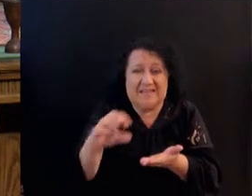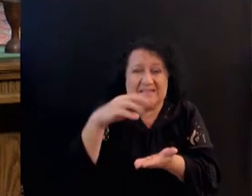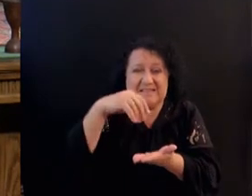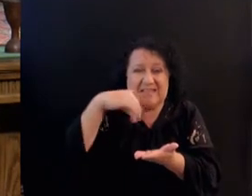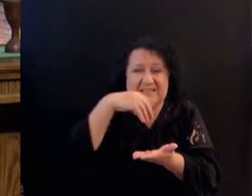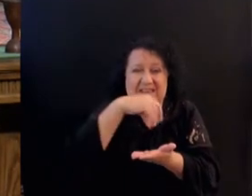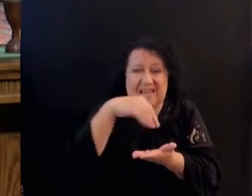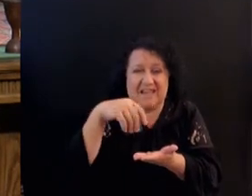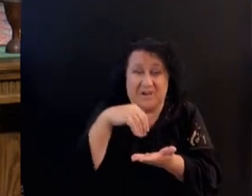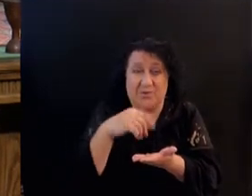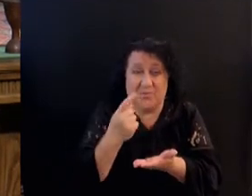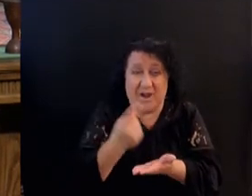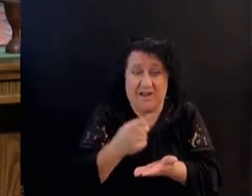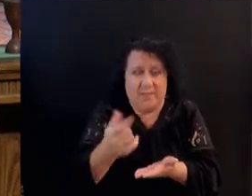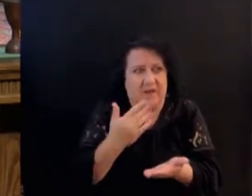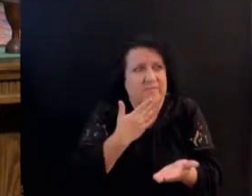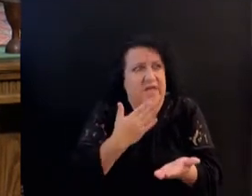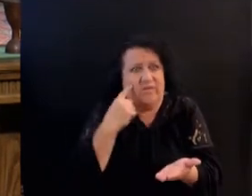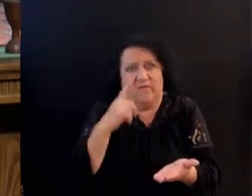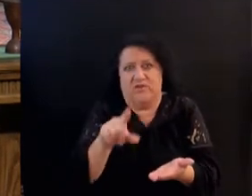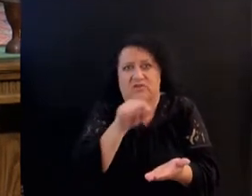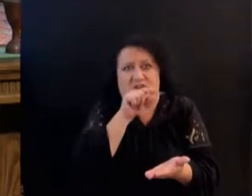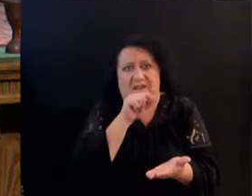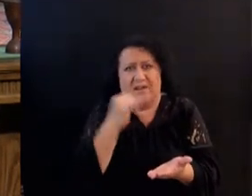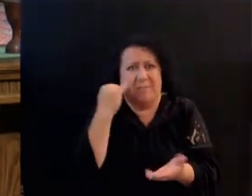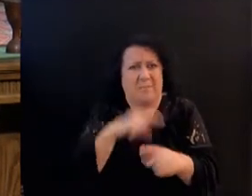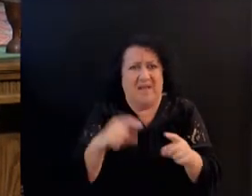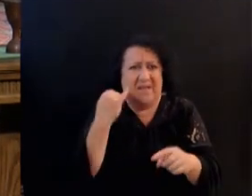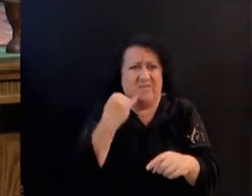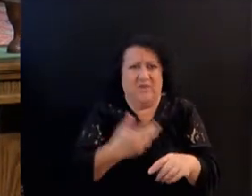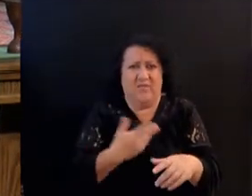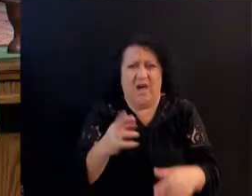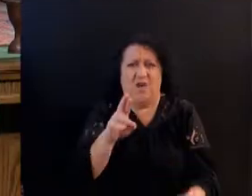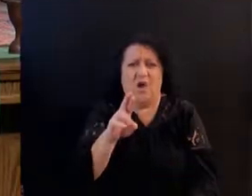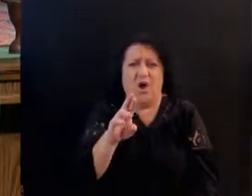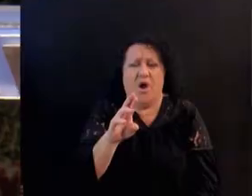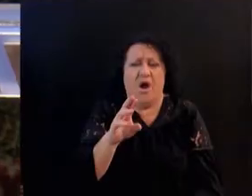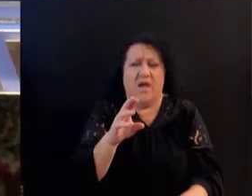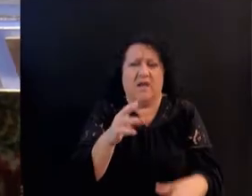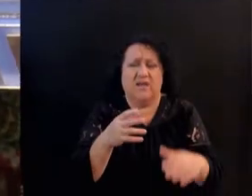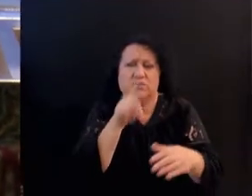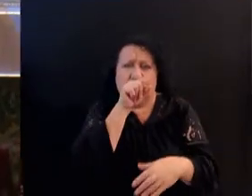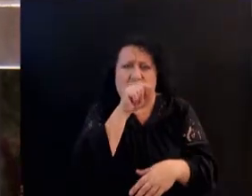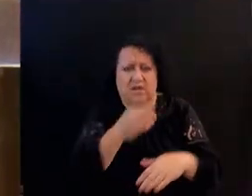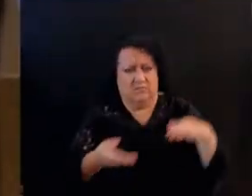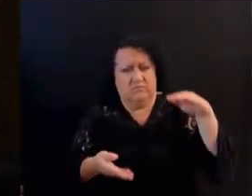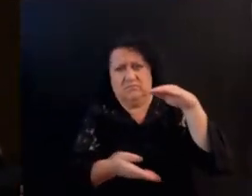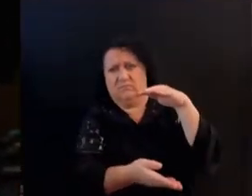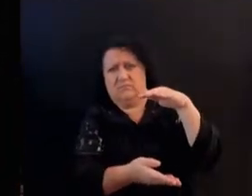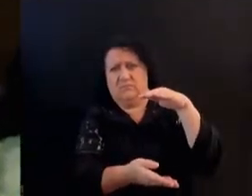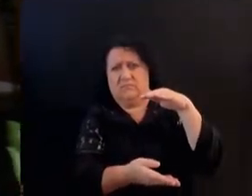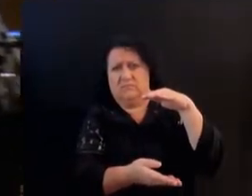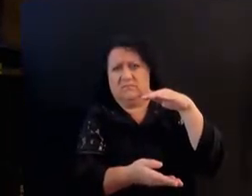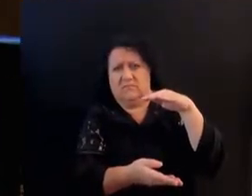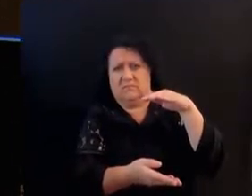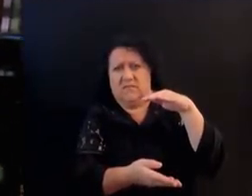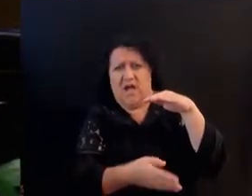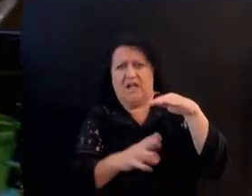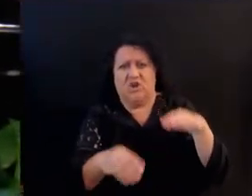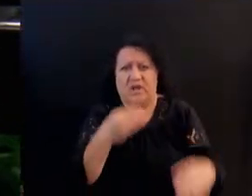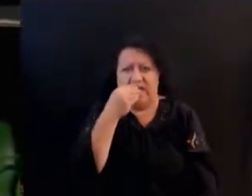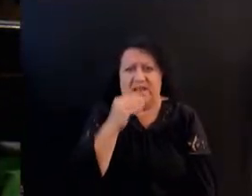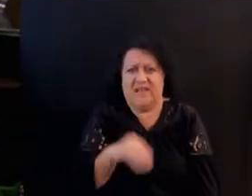I mean, I'm thankful for chicken, but if you've had a roast chicken that's not seasoned, what are you thinking about the whole time you're eating that